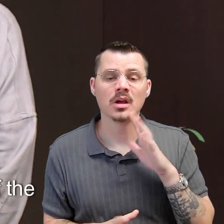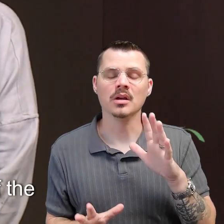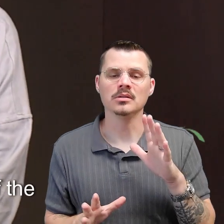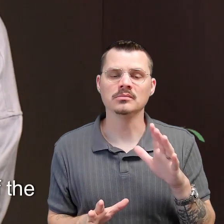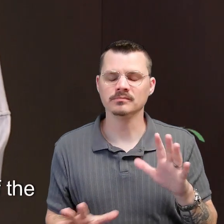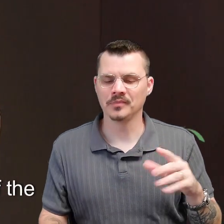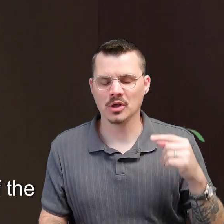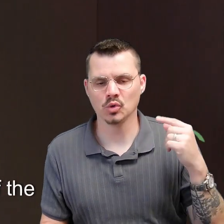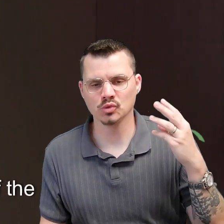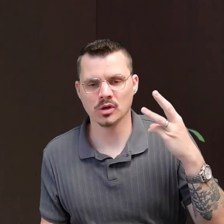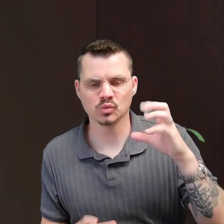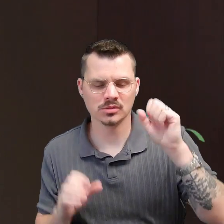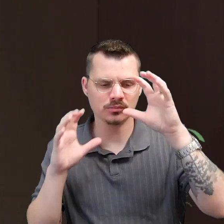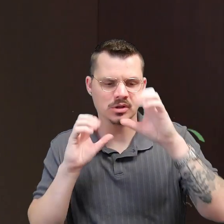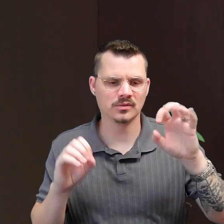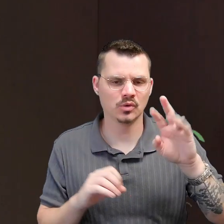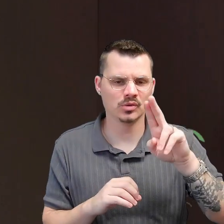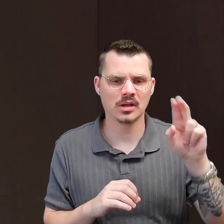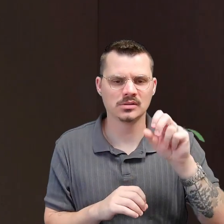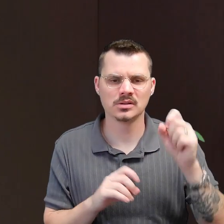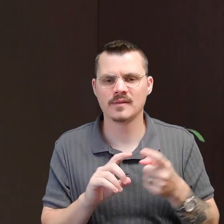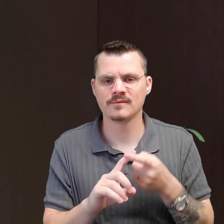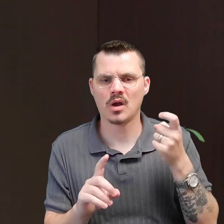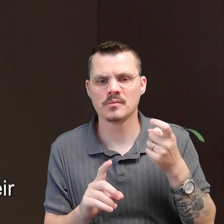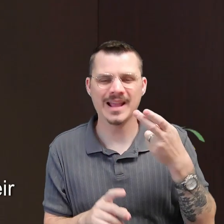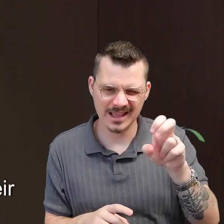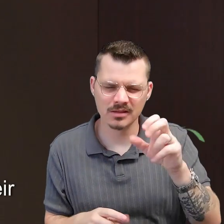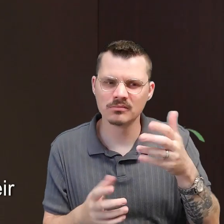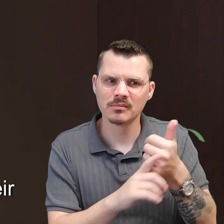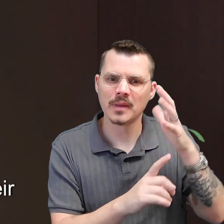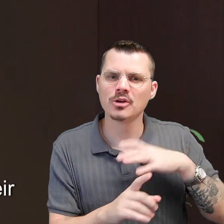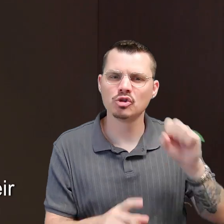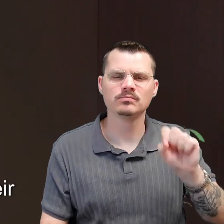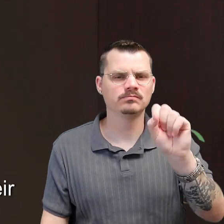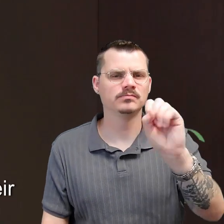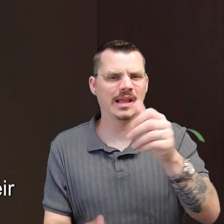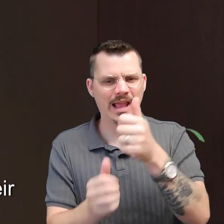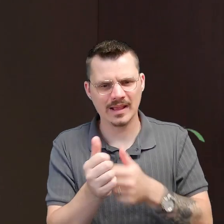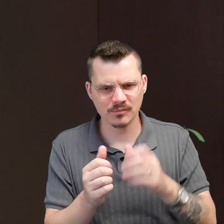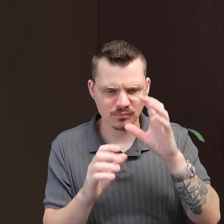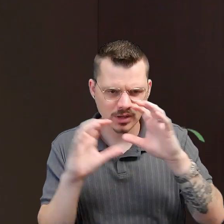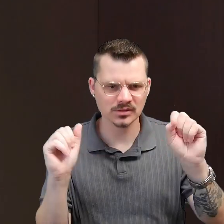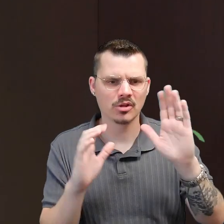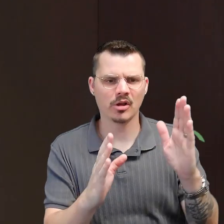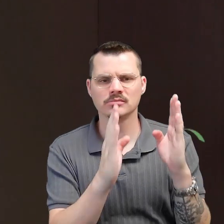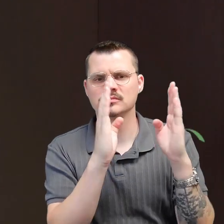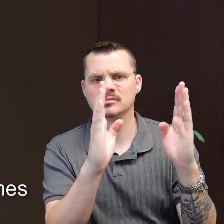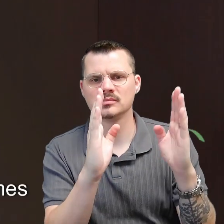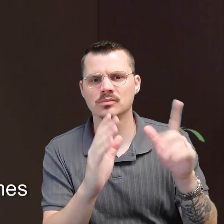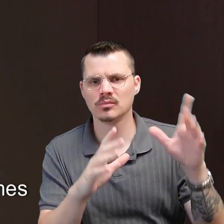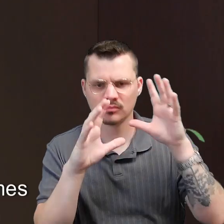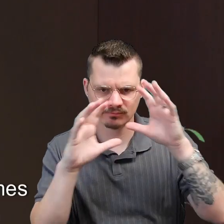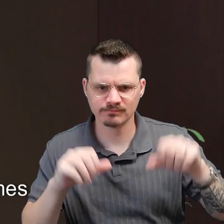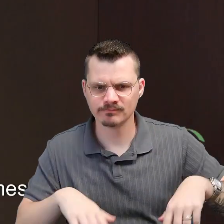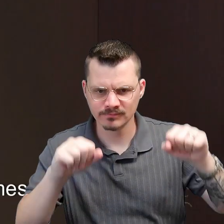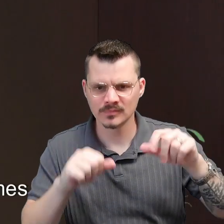George Washington was president of the United States he could recite every president, their dates in office, and their